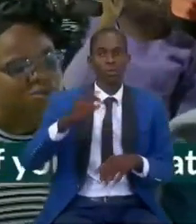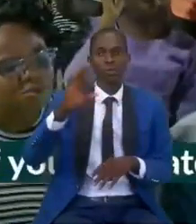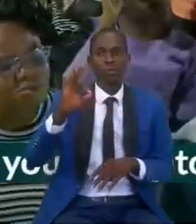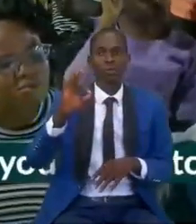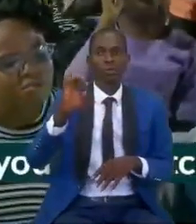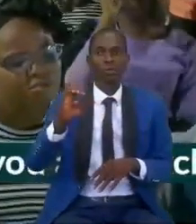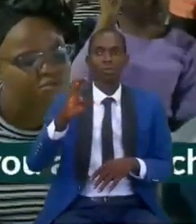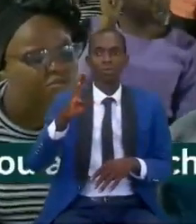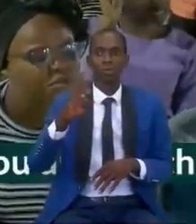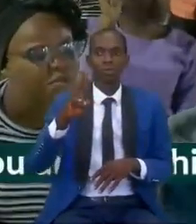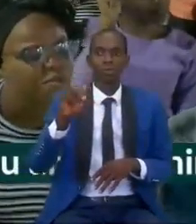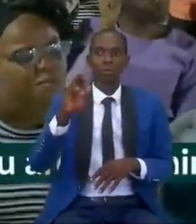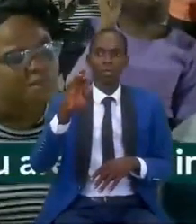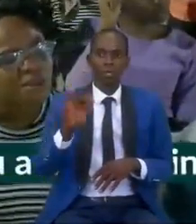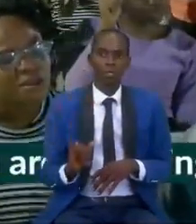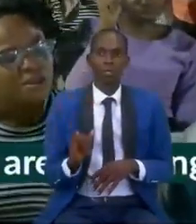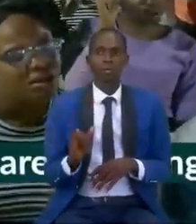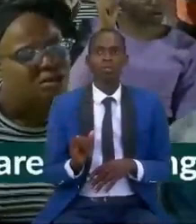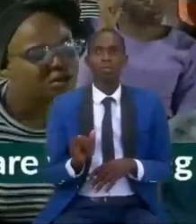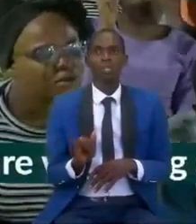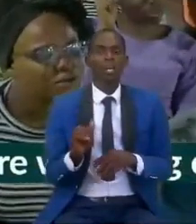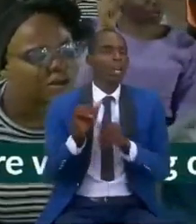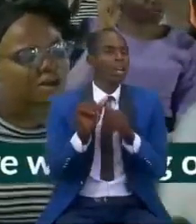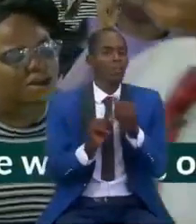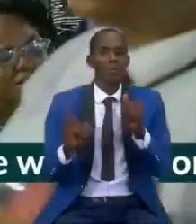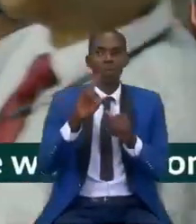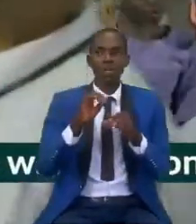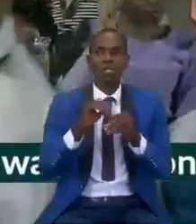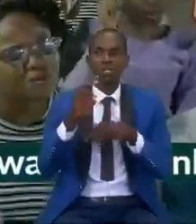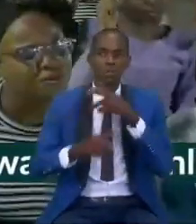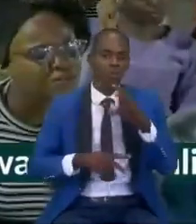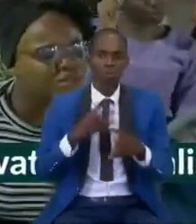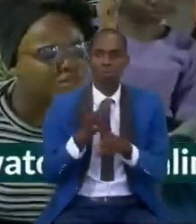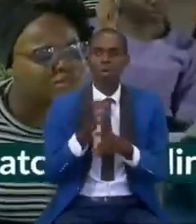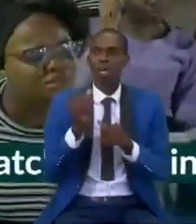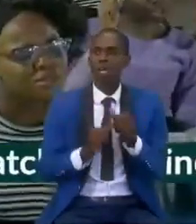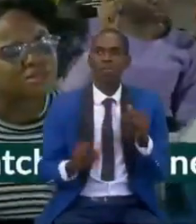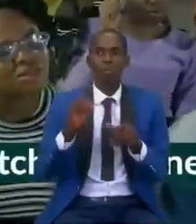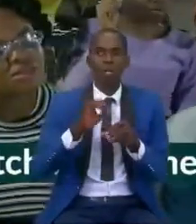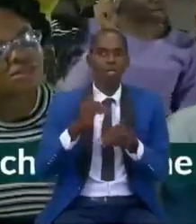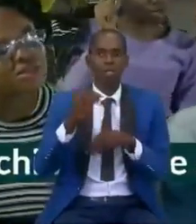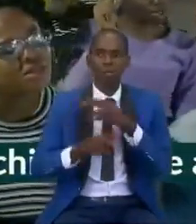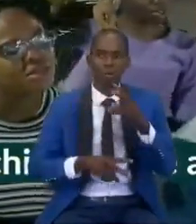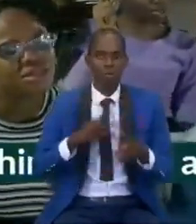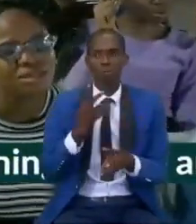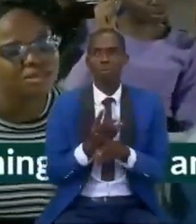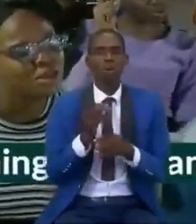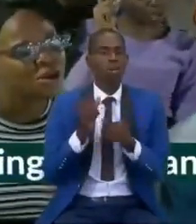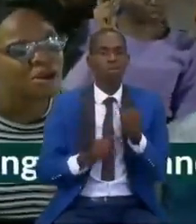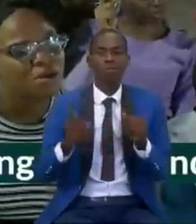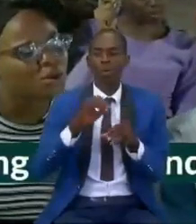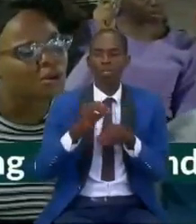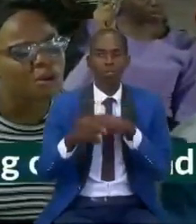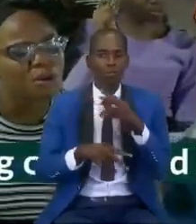all over the world in every location. So we expect all our